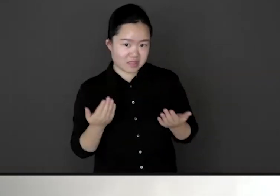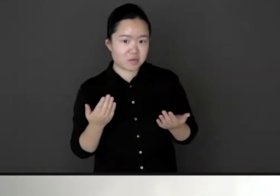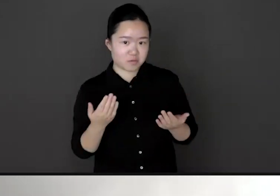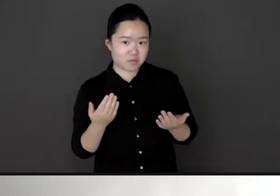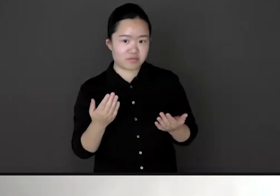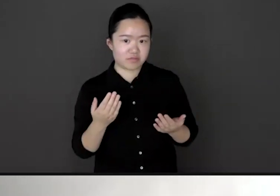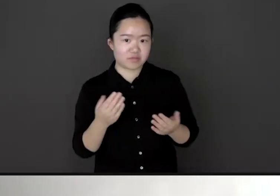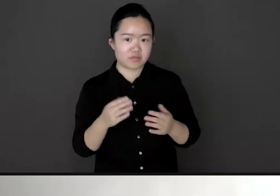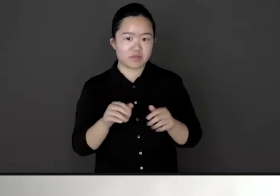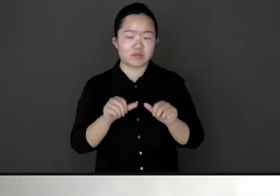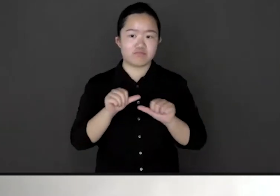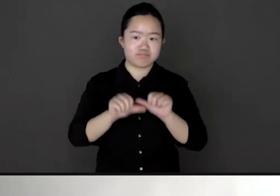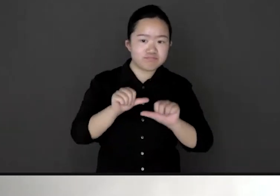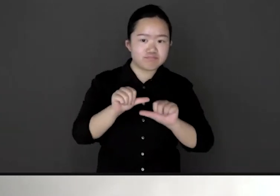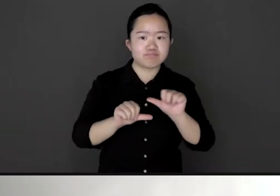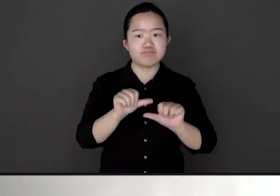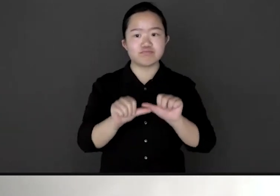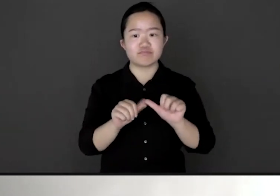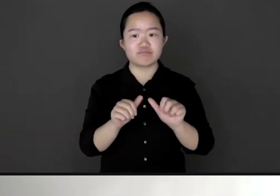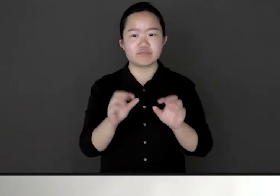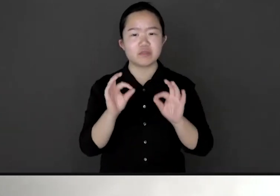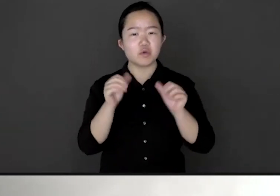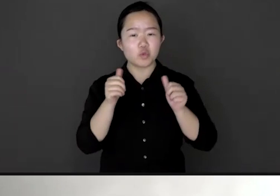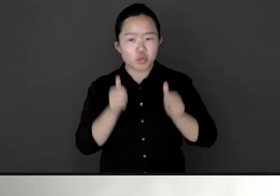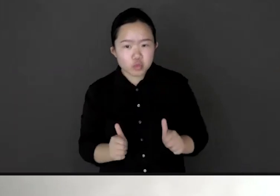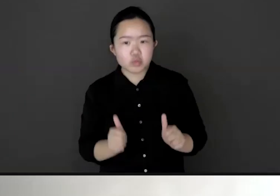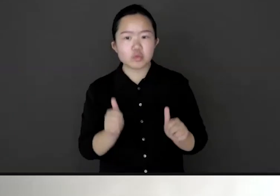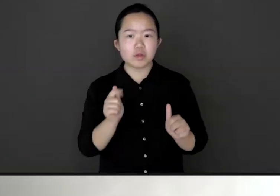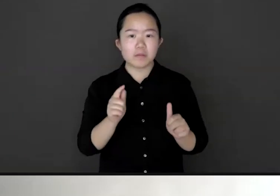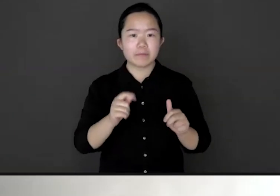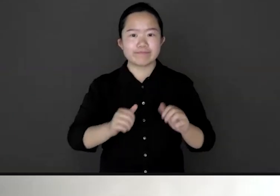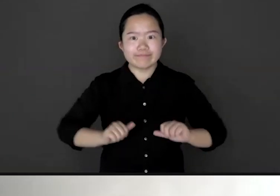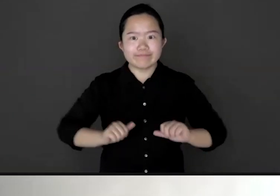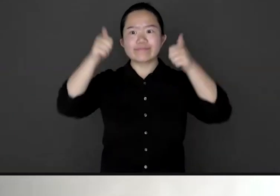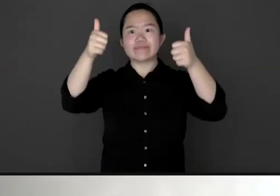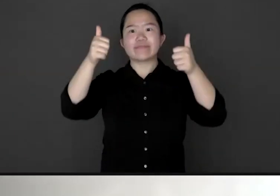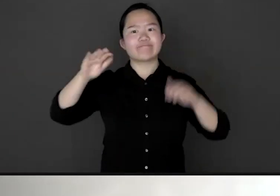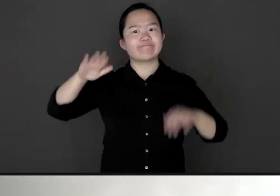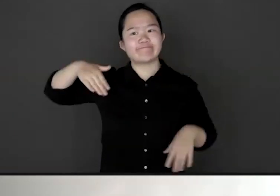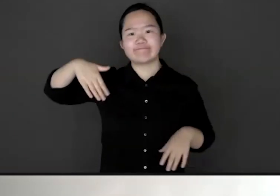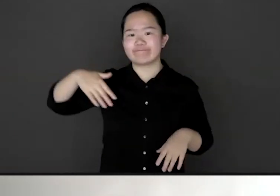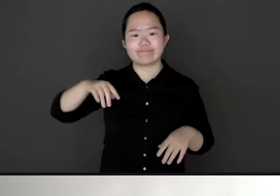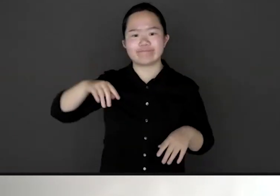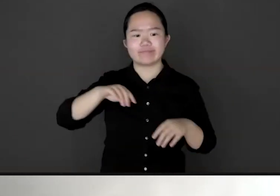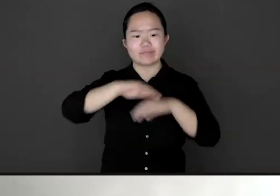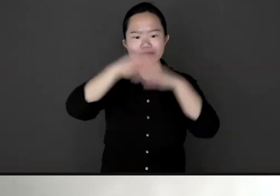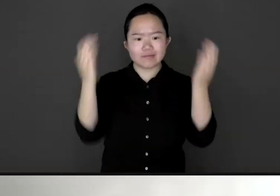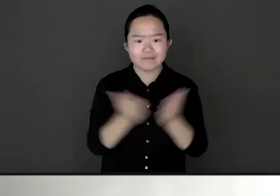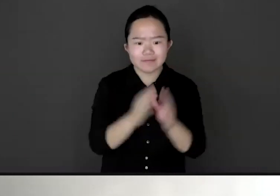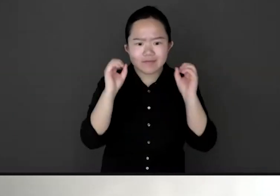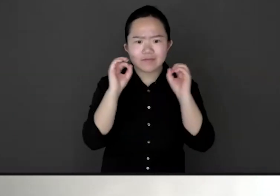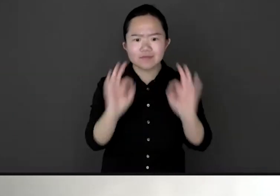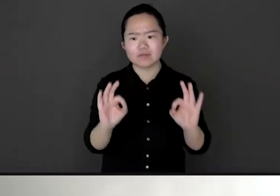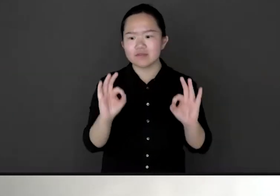enough is one part of it. Understanding what good enough is an interesting one, because there are so many ways for people